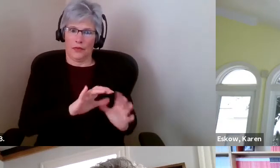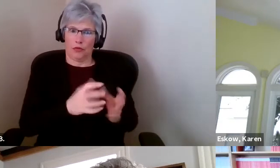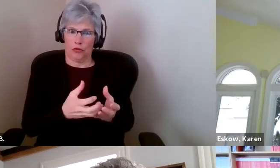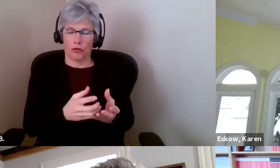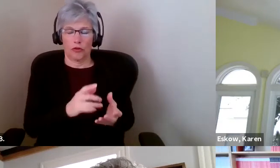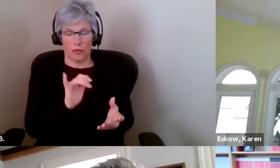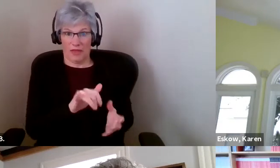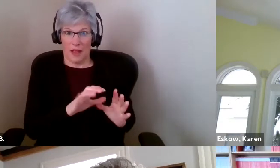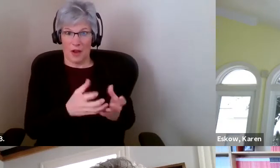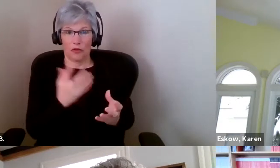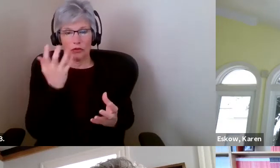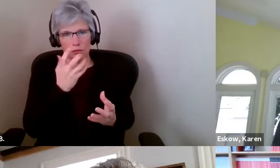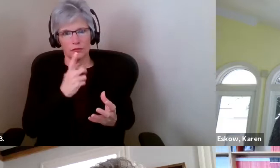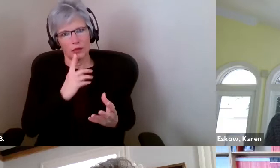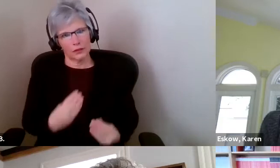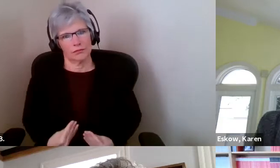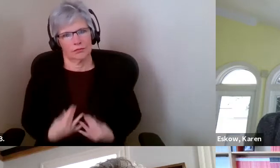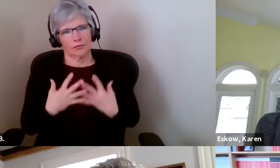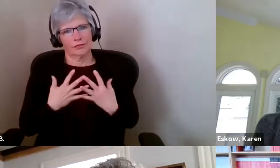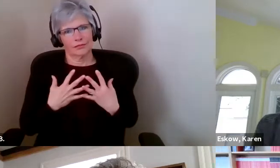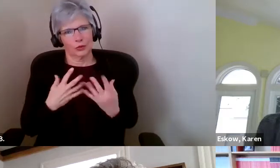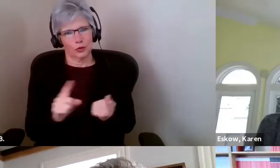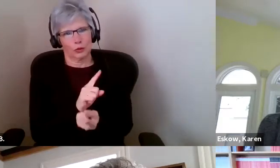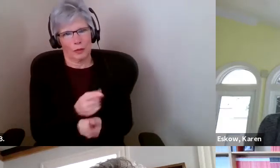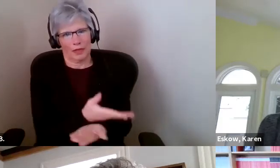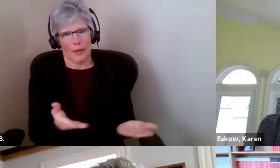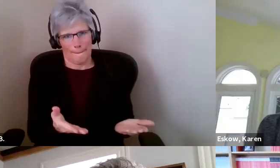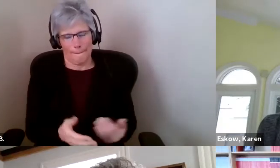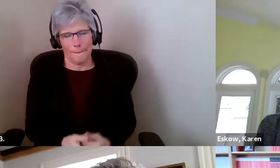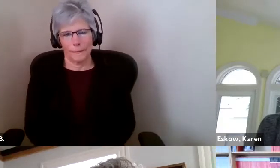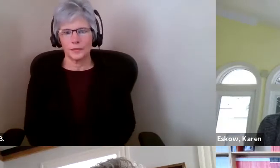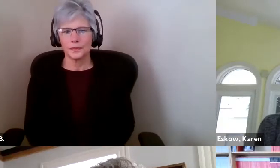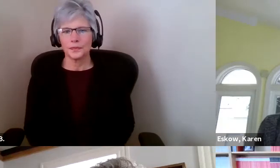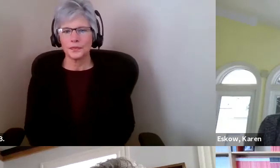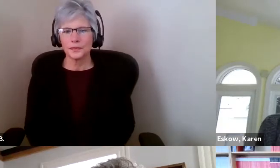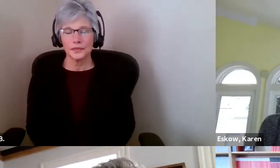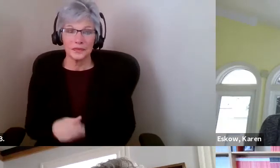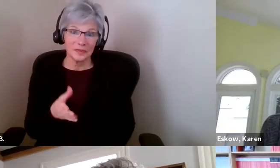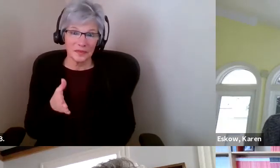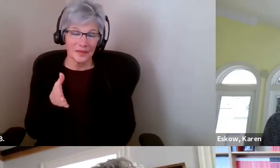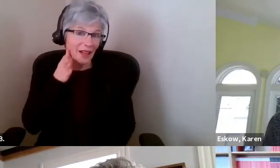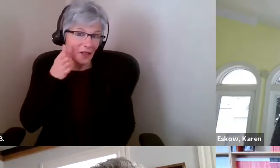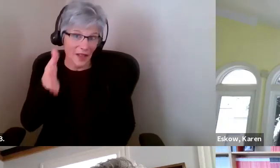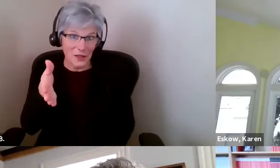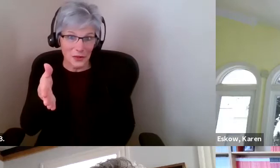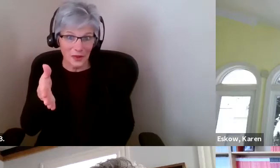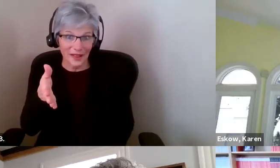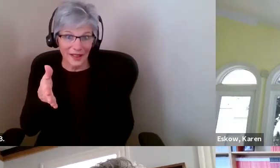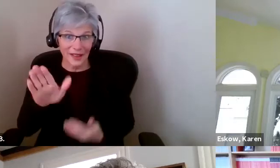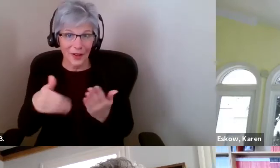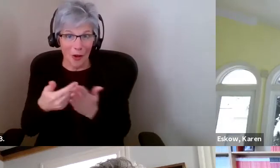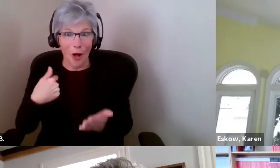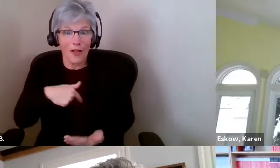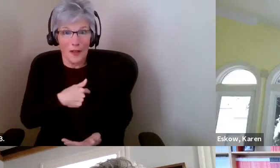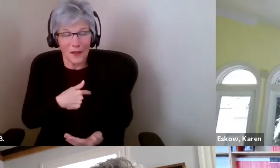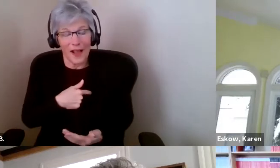experience to get to know them. And like it or not, we're all gonna end up in a TERFA sort of age